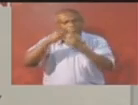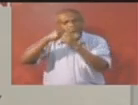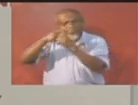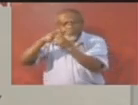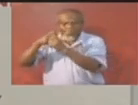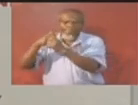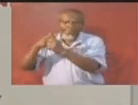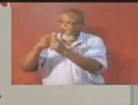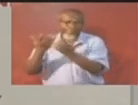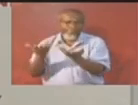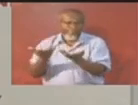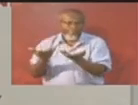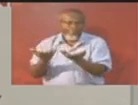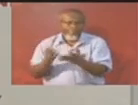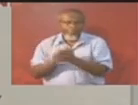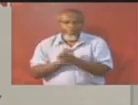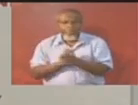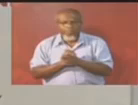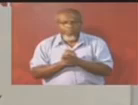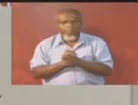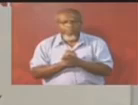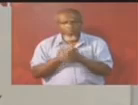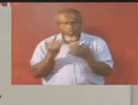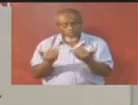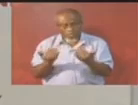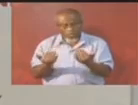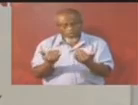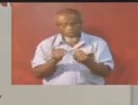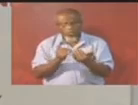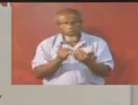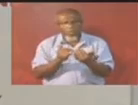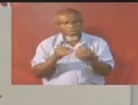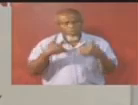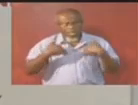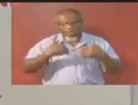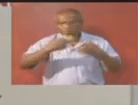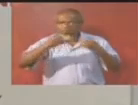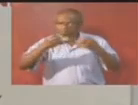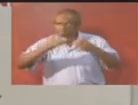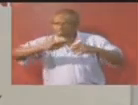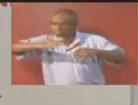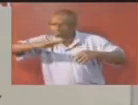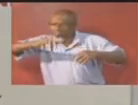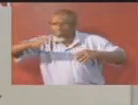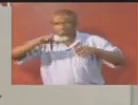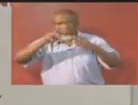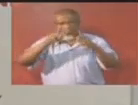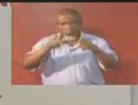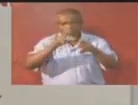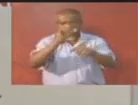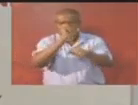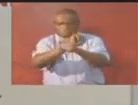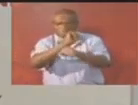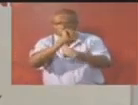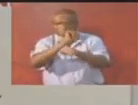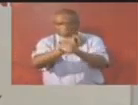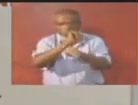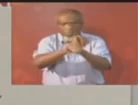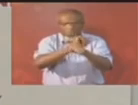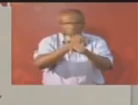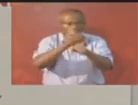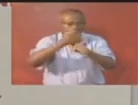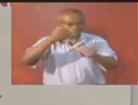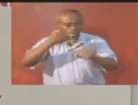do have a lot of support mechanisms working in the background to hopefully reduce the risk of